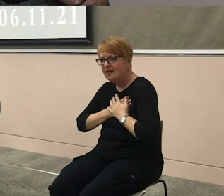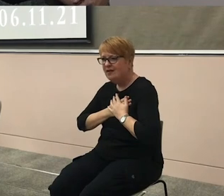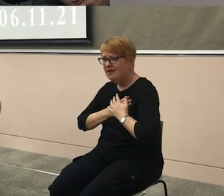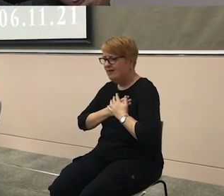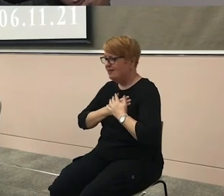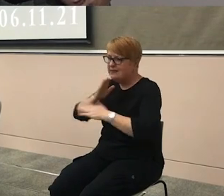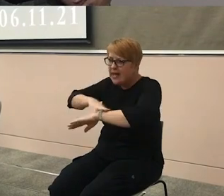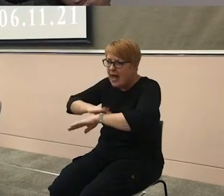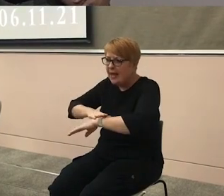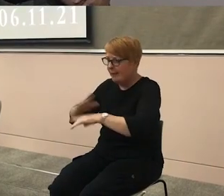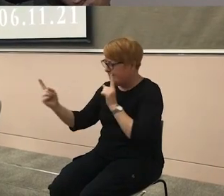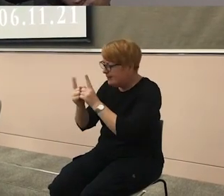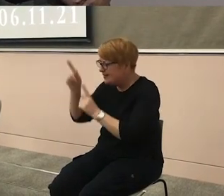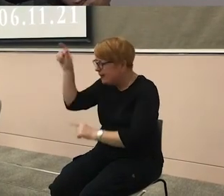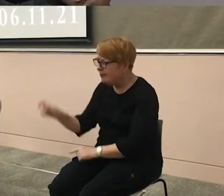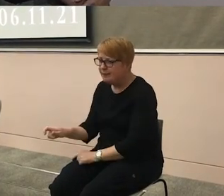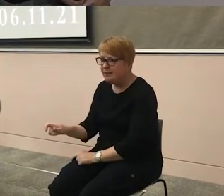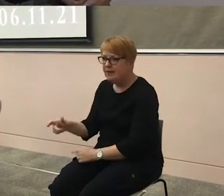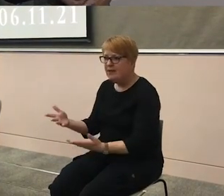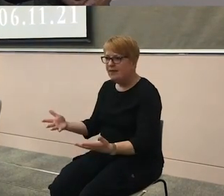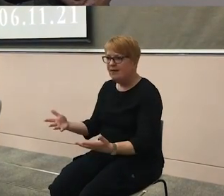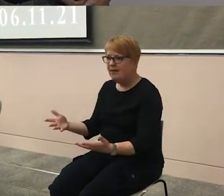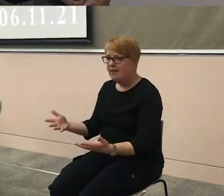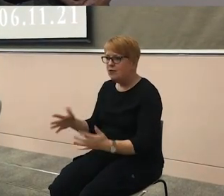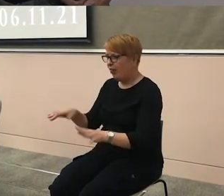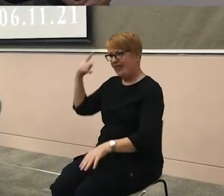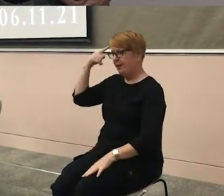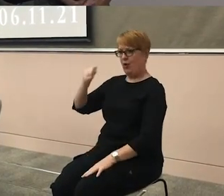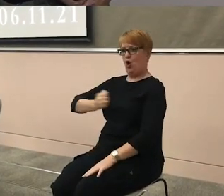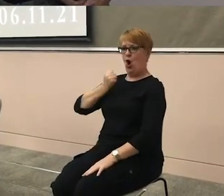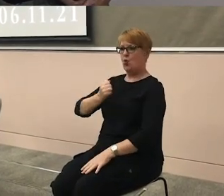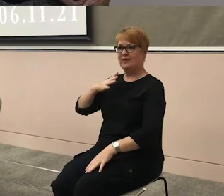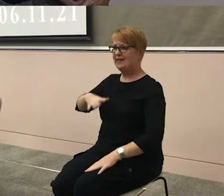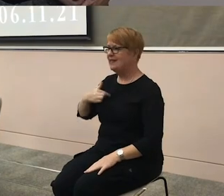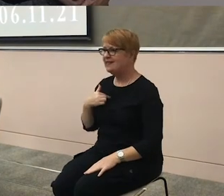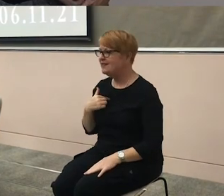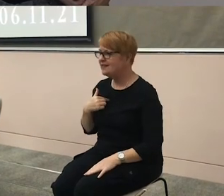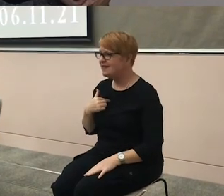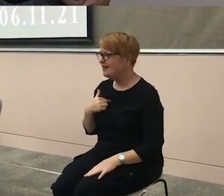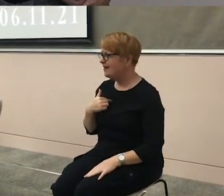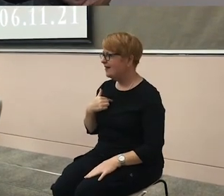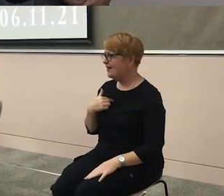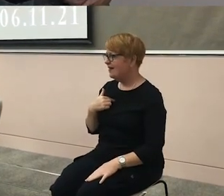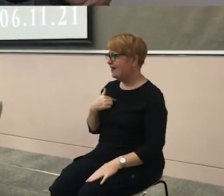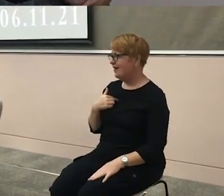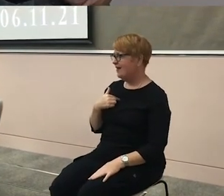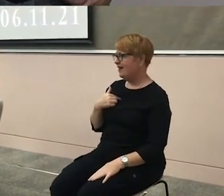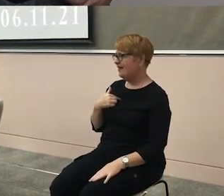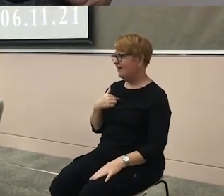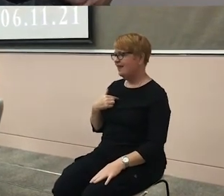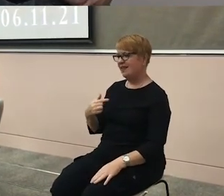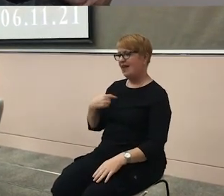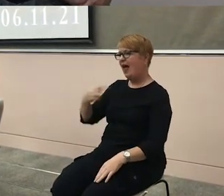person where they are, and not meeting your need? And you lost me in life. I felt